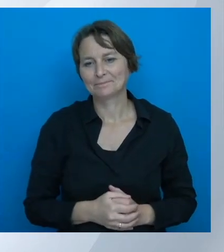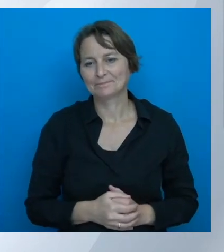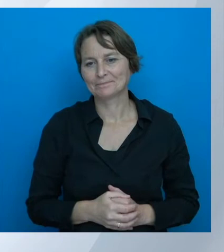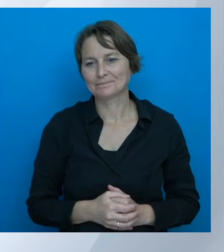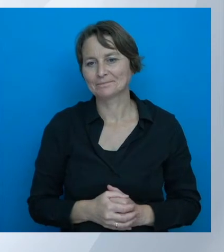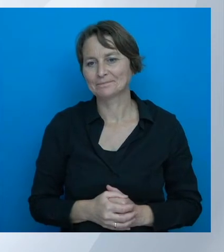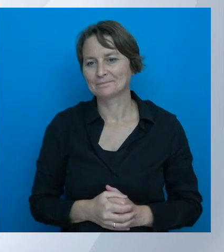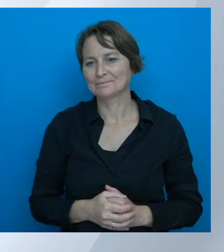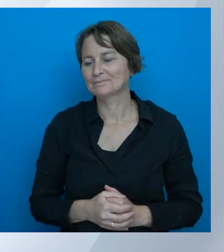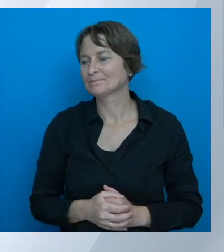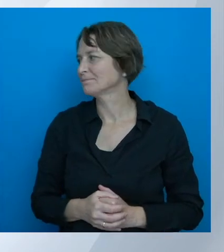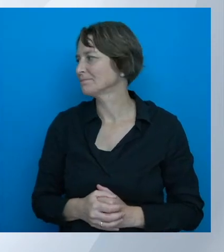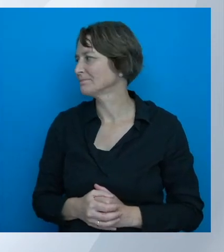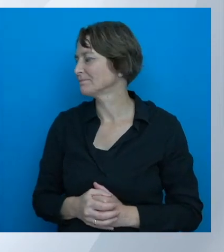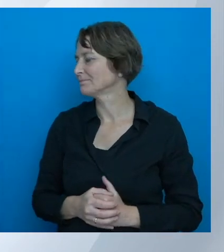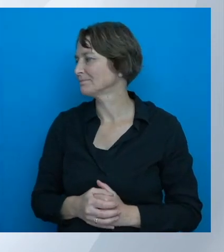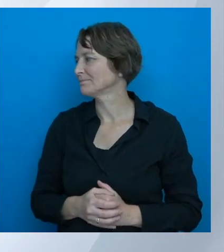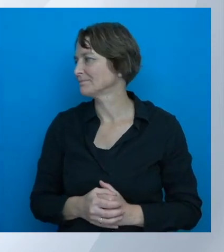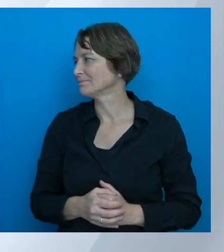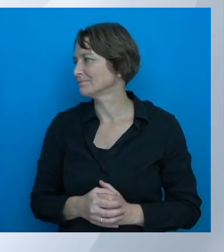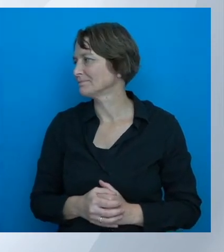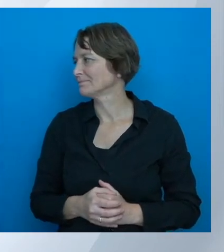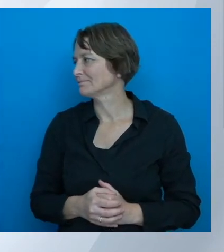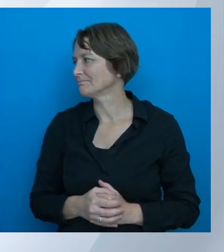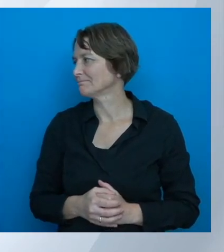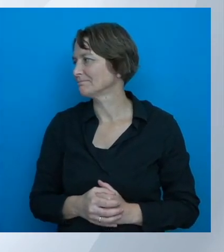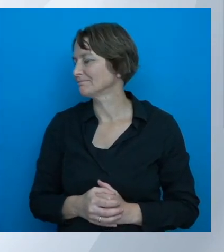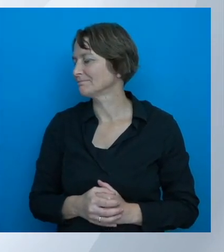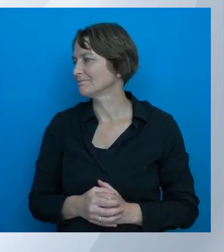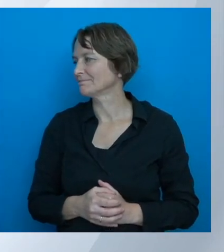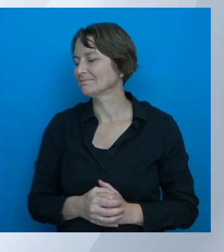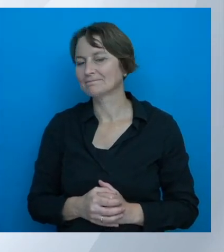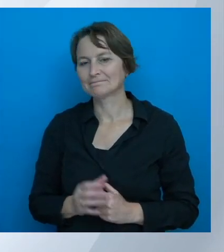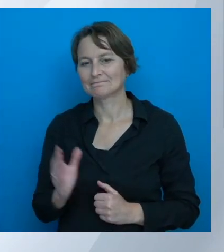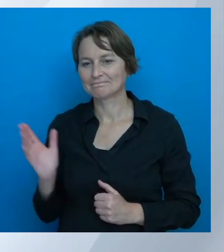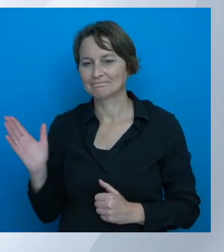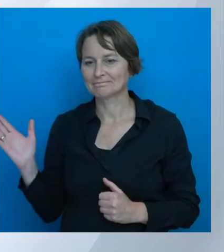And then I want to come into my processor.